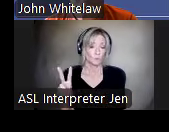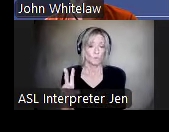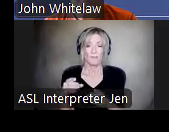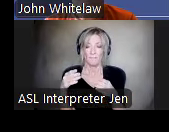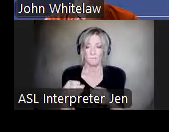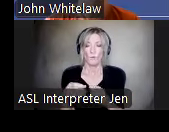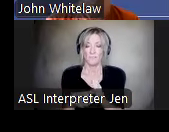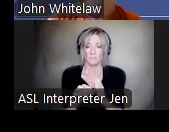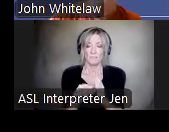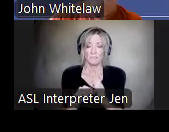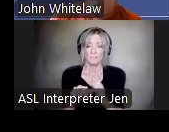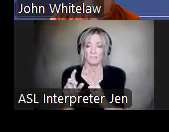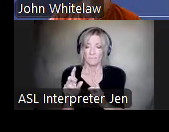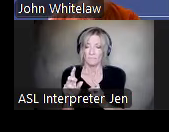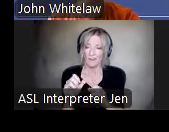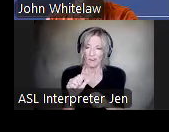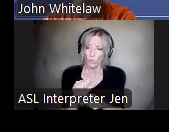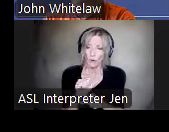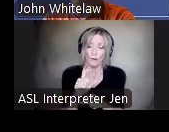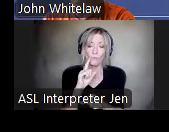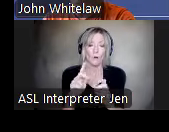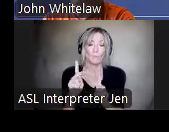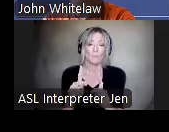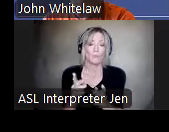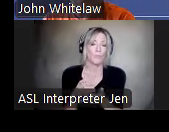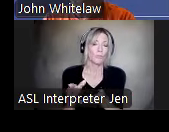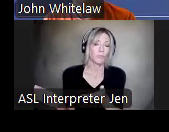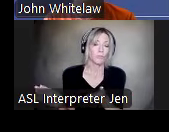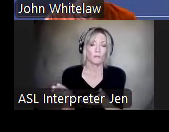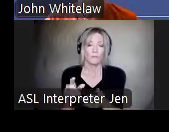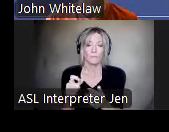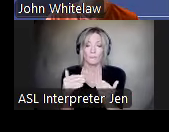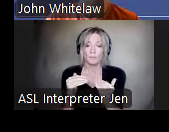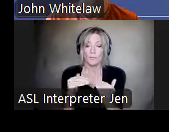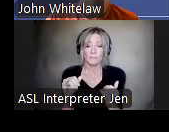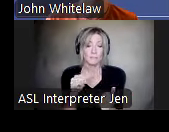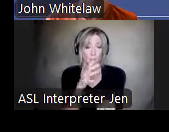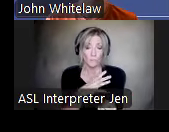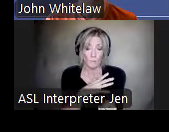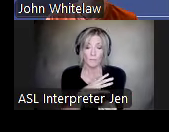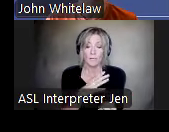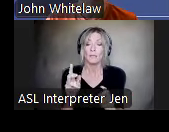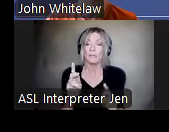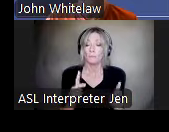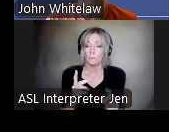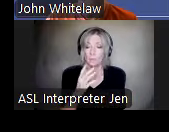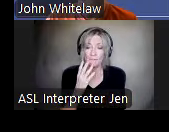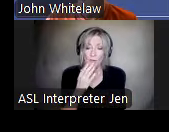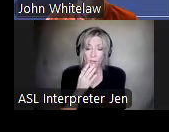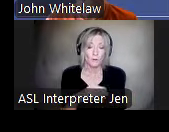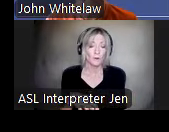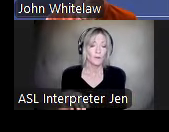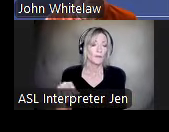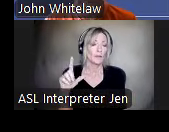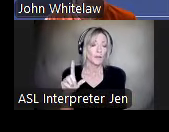been marginalized and excluded from justice, such as women, people of color,